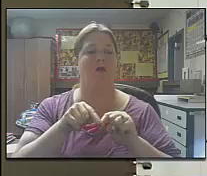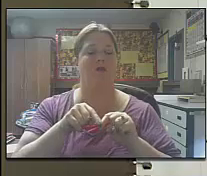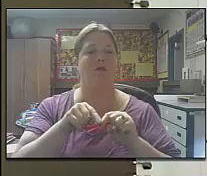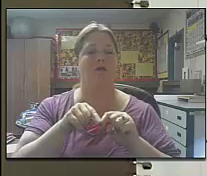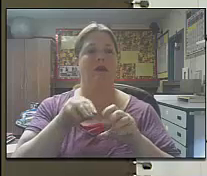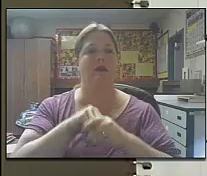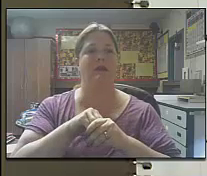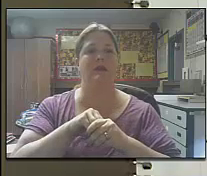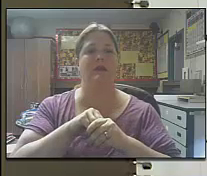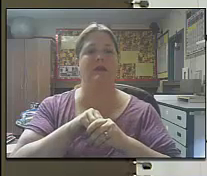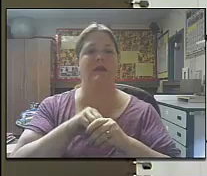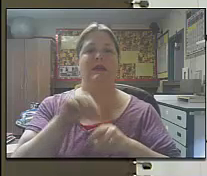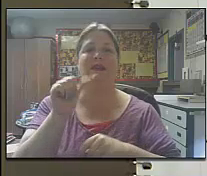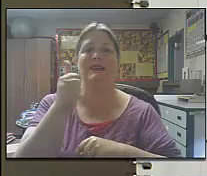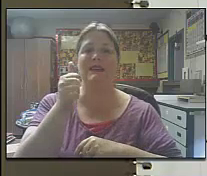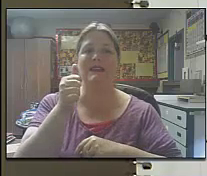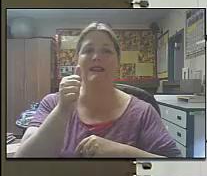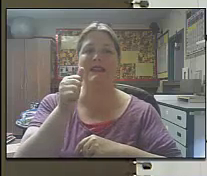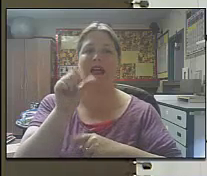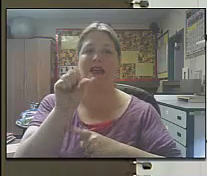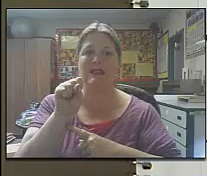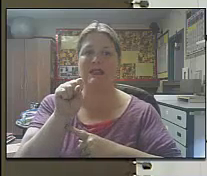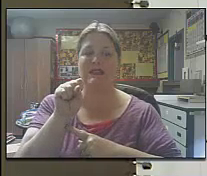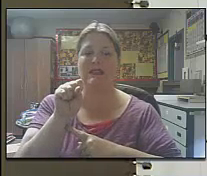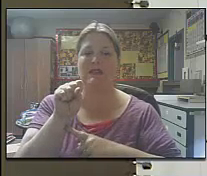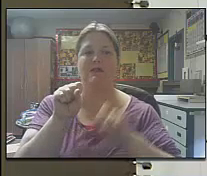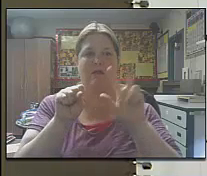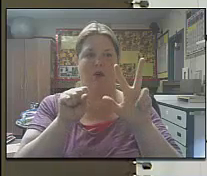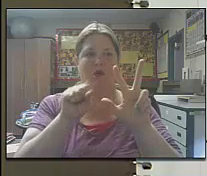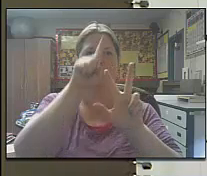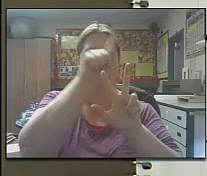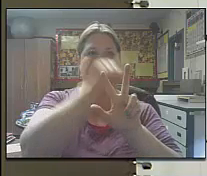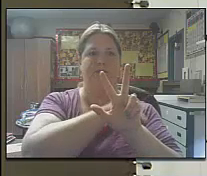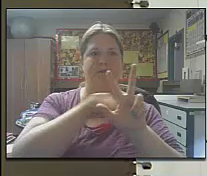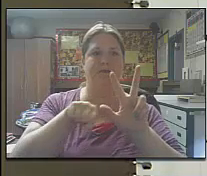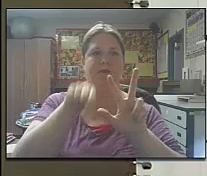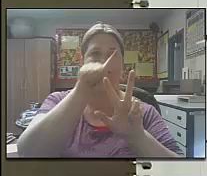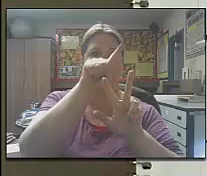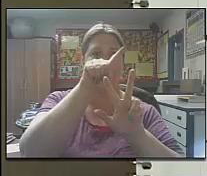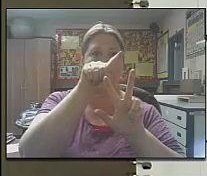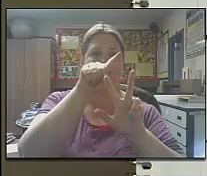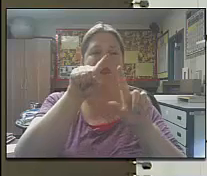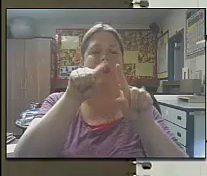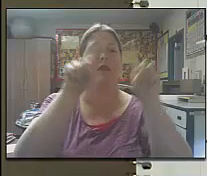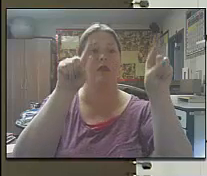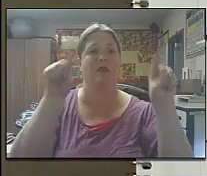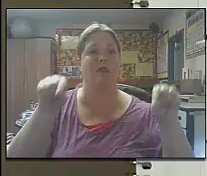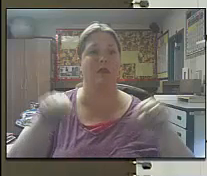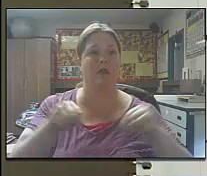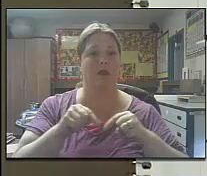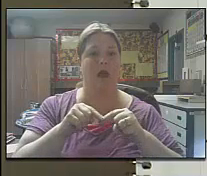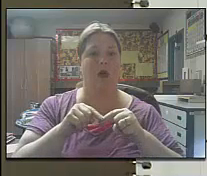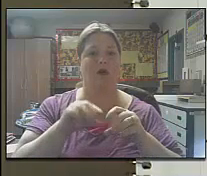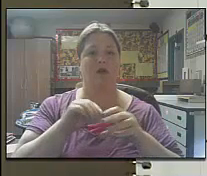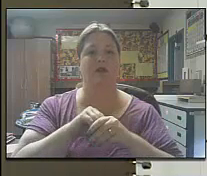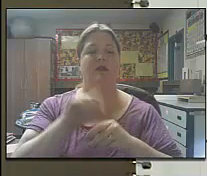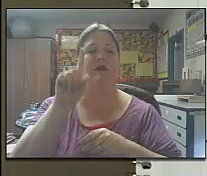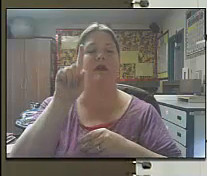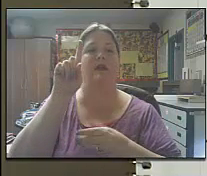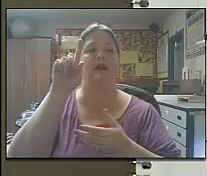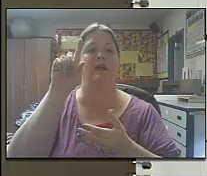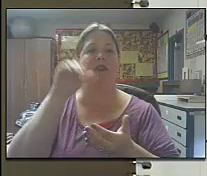in the tens, which is going to be our 3. And then put our bubbly cloud around the number in the